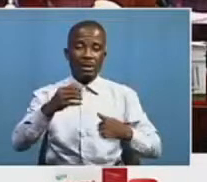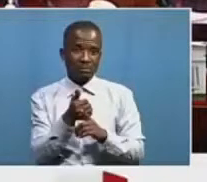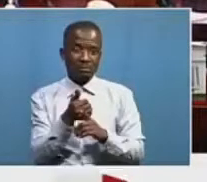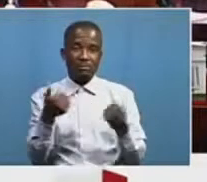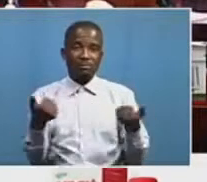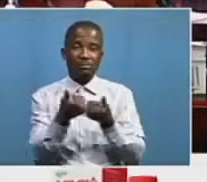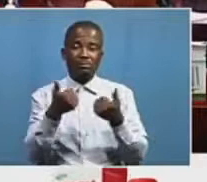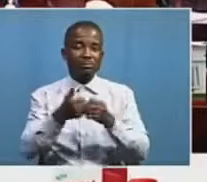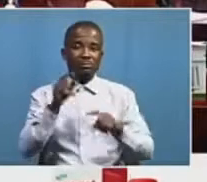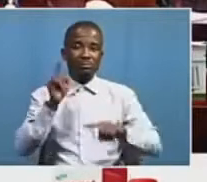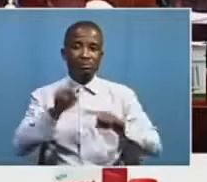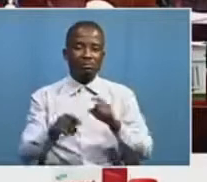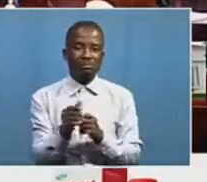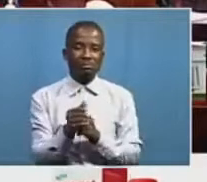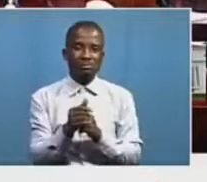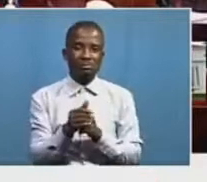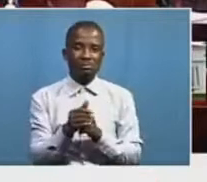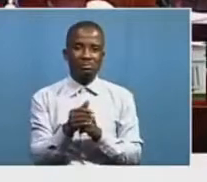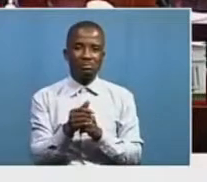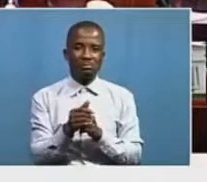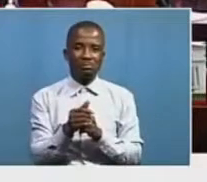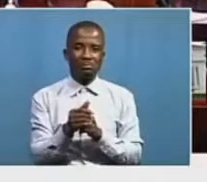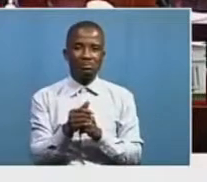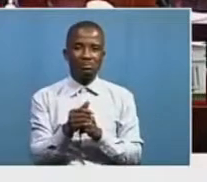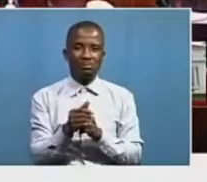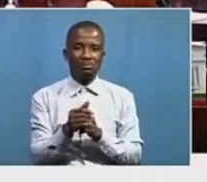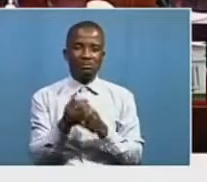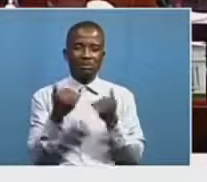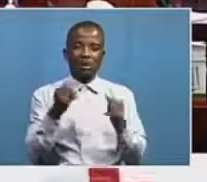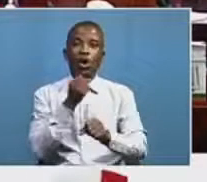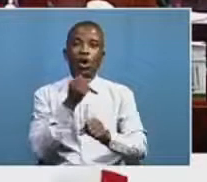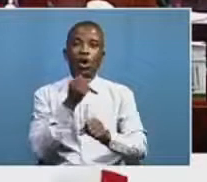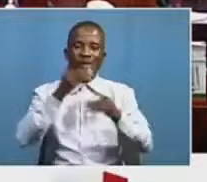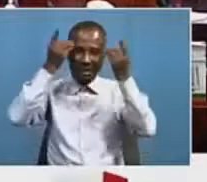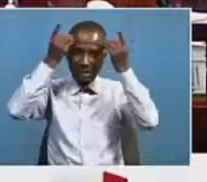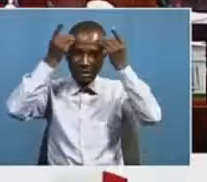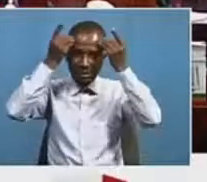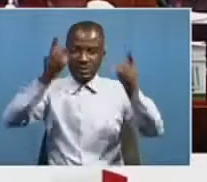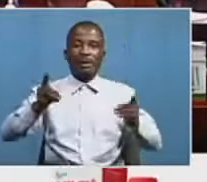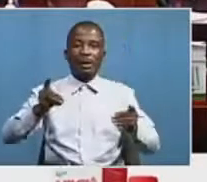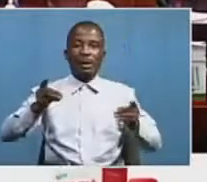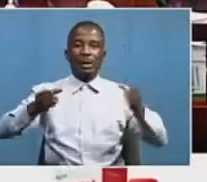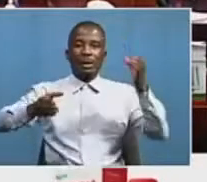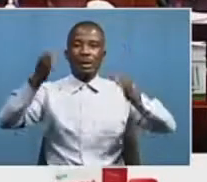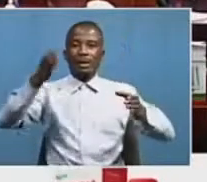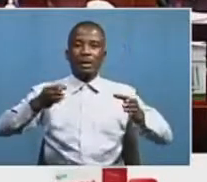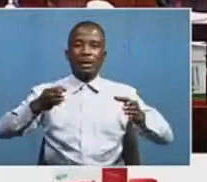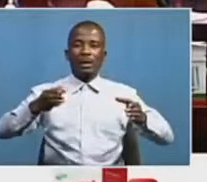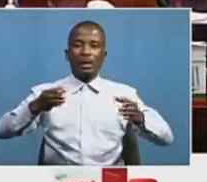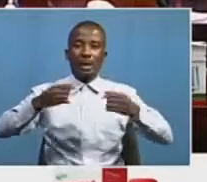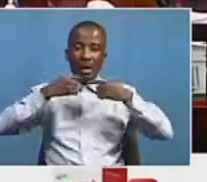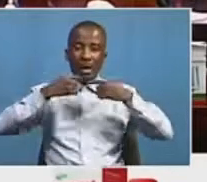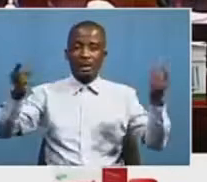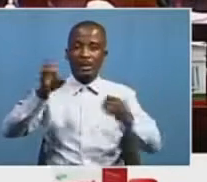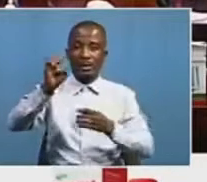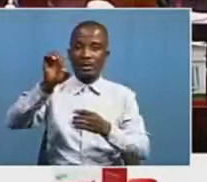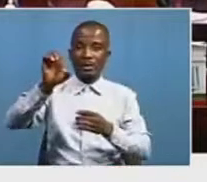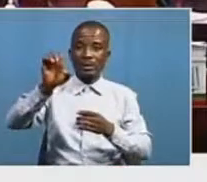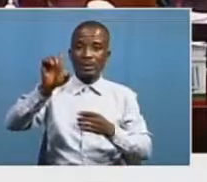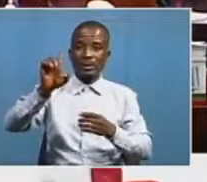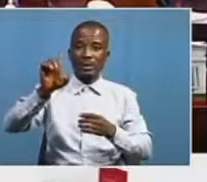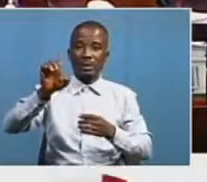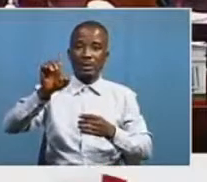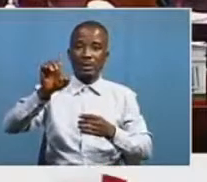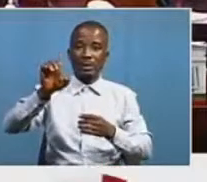the presumption aforesaid. We have already determined in this judgment that in her declaration of 9th December